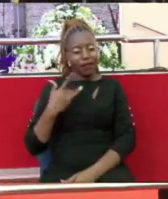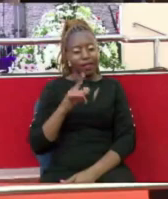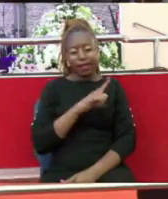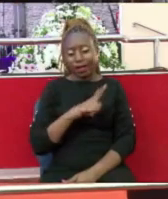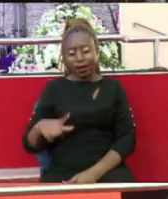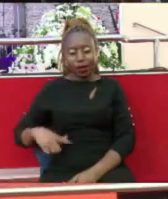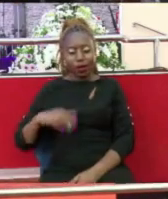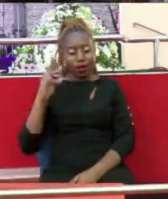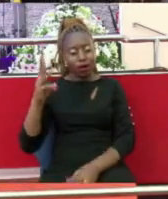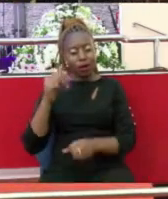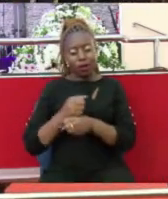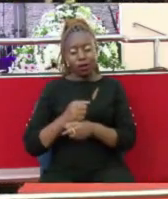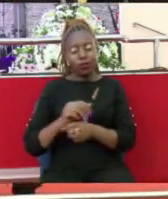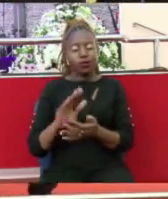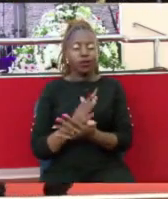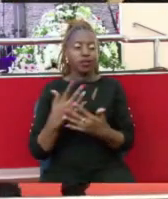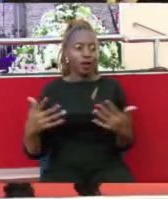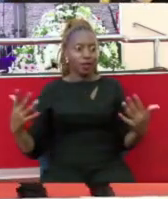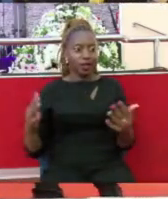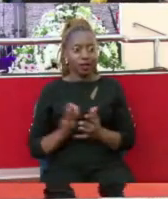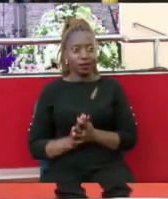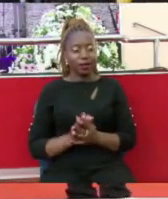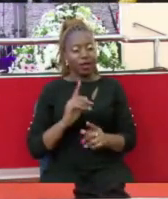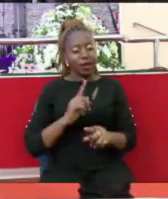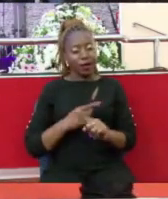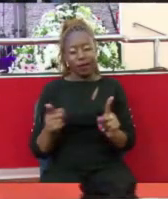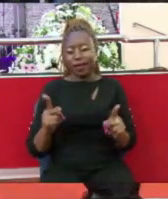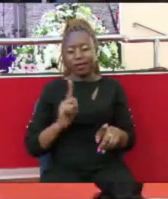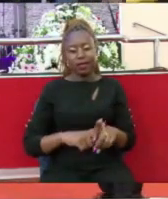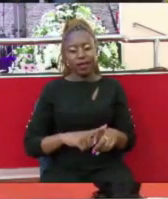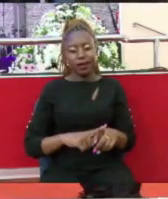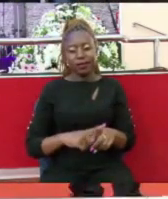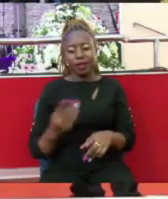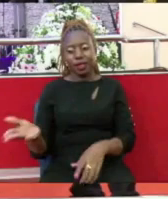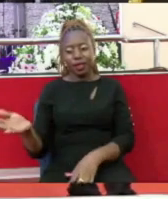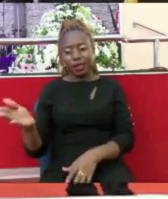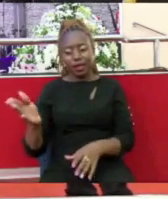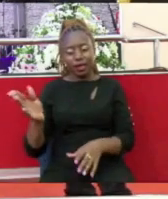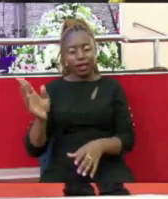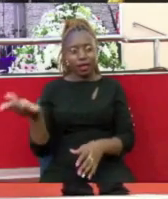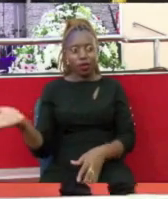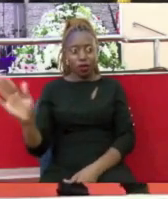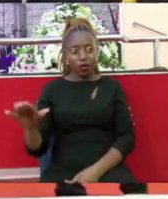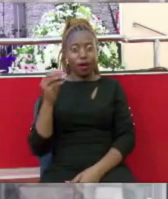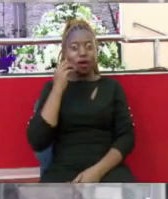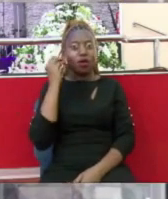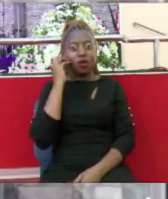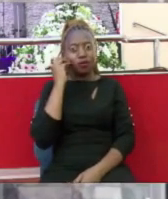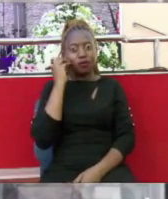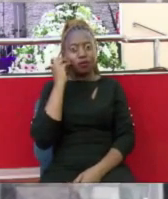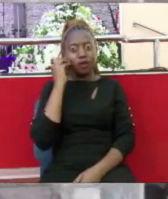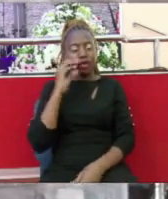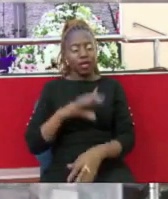something. Na anasema Mungu anaenda kufanya kitu. But when they step out, lakini wanapotoka, they get tempted. Wanakuwa katika